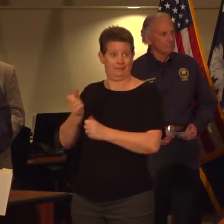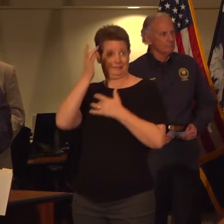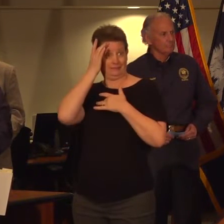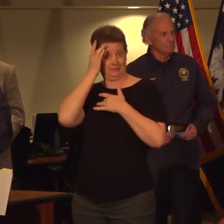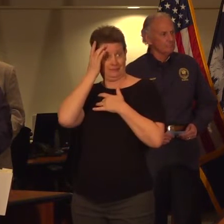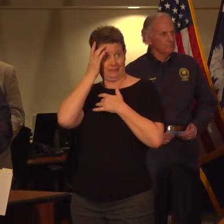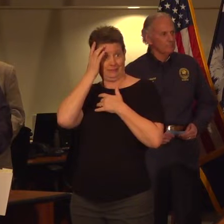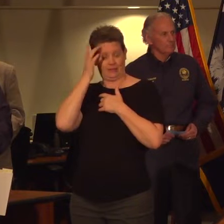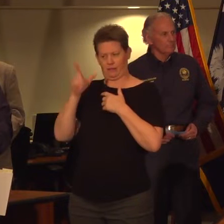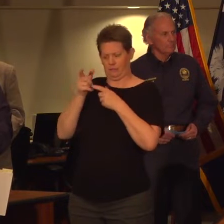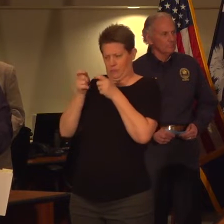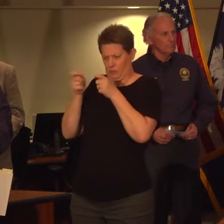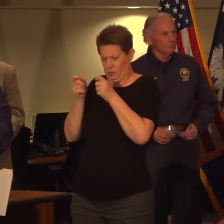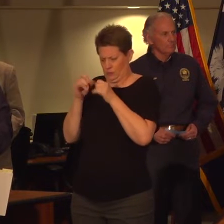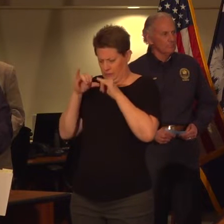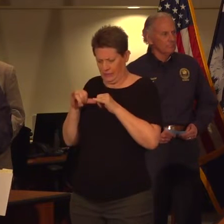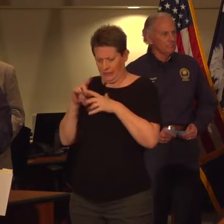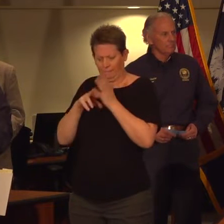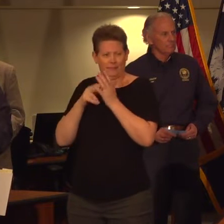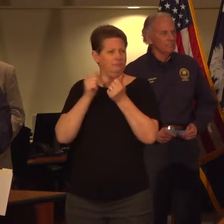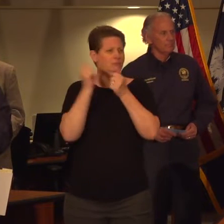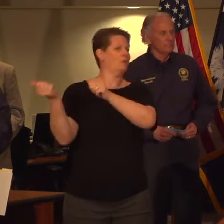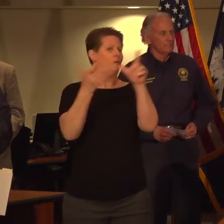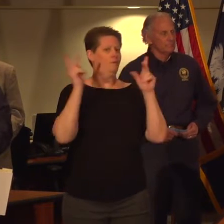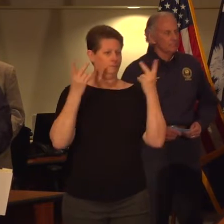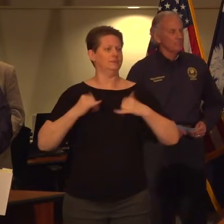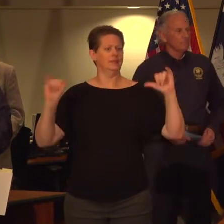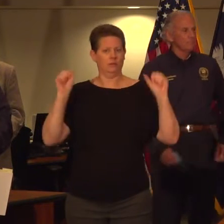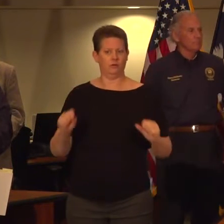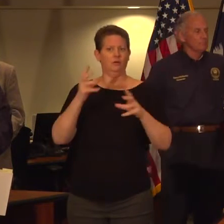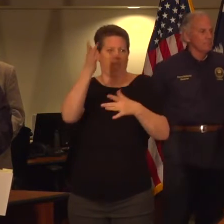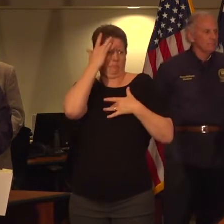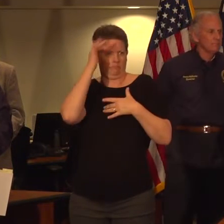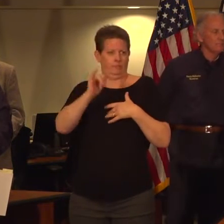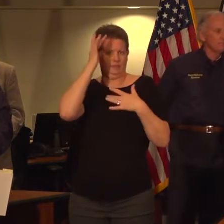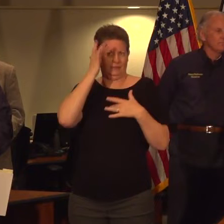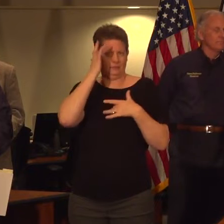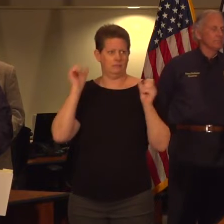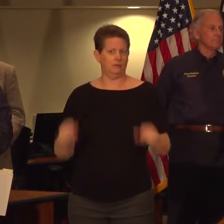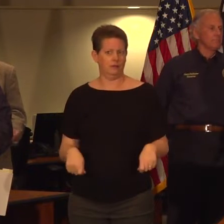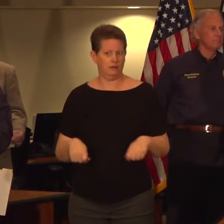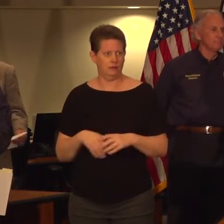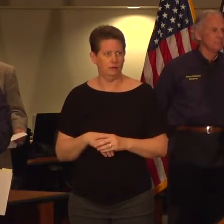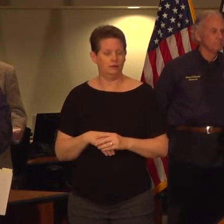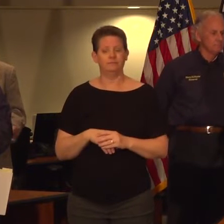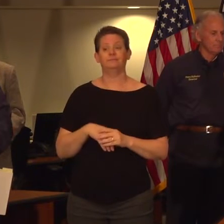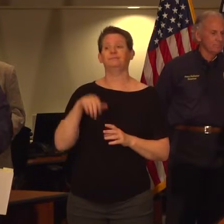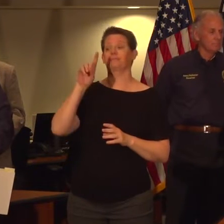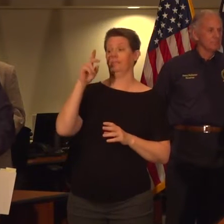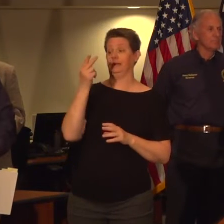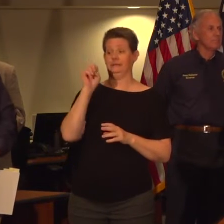of exposure to the virus circulating in the community. DHEC today provided an